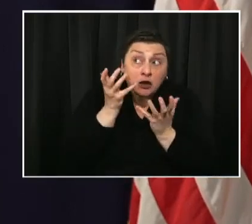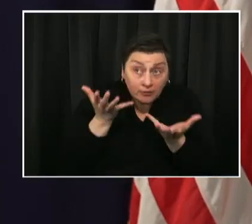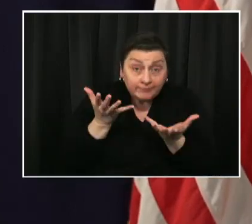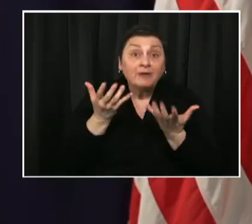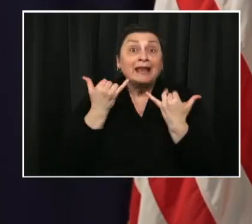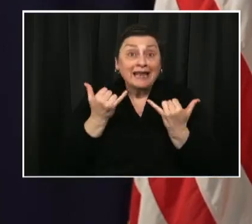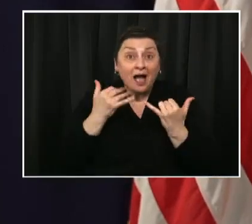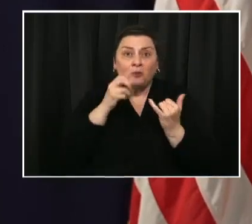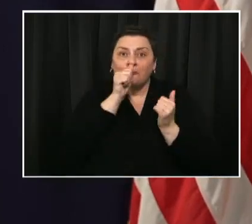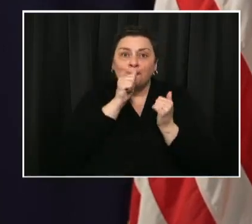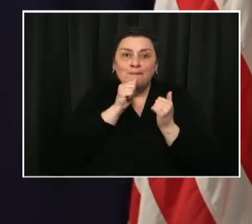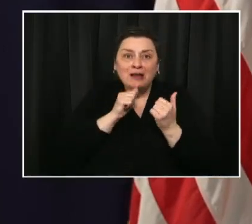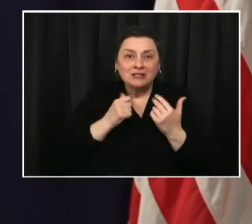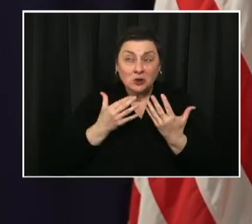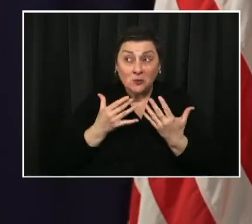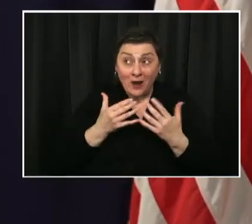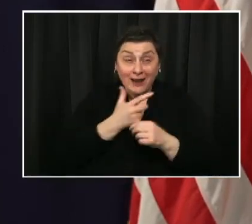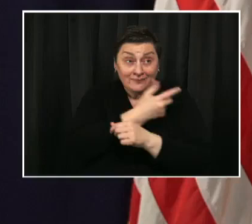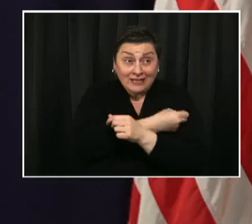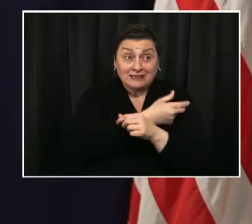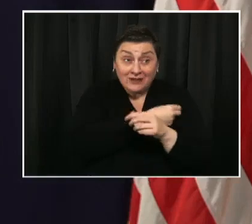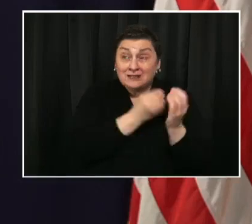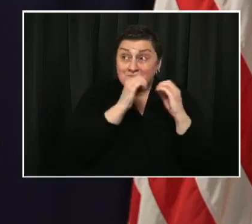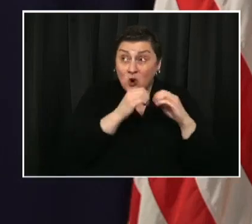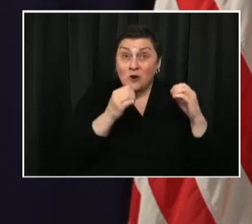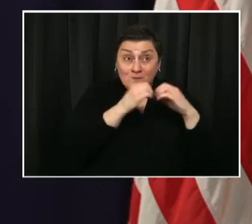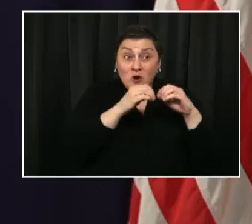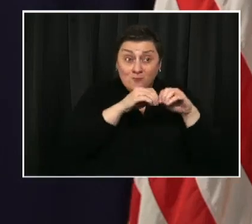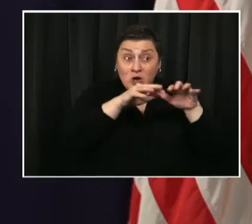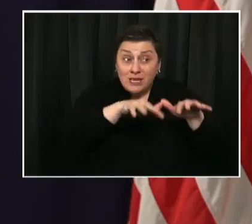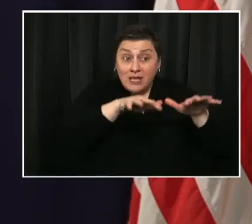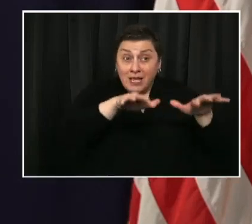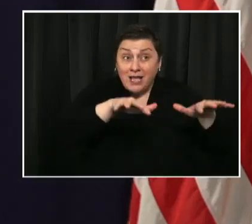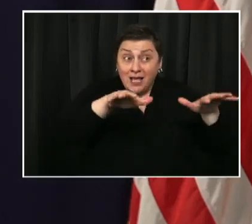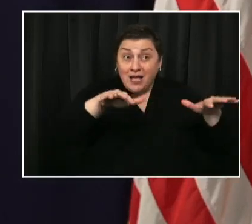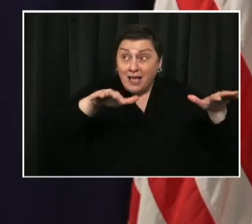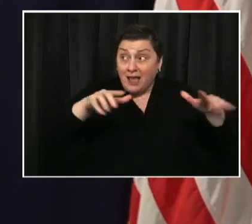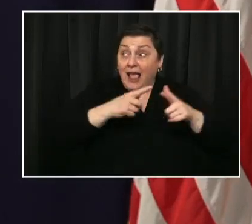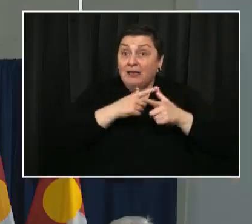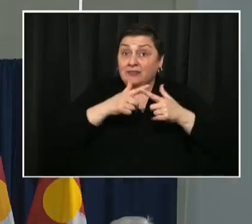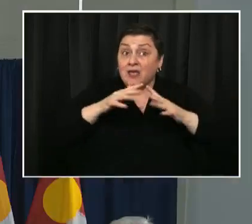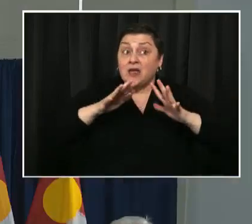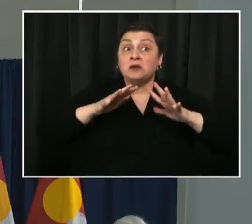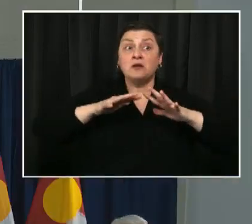patient and build that immune population and get to a place where Colorado has herd immunity to see the full benefit.